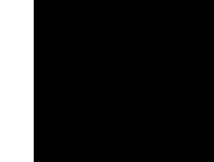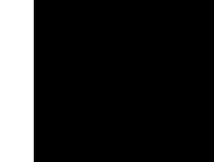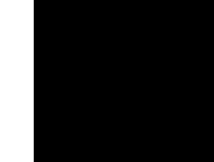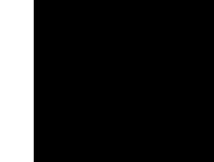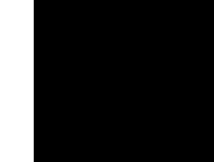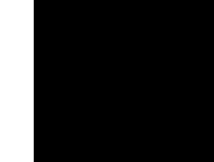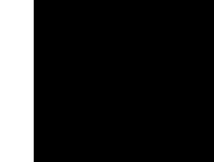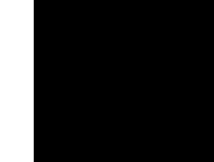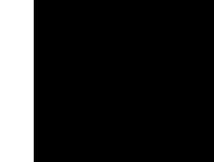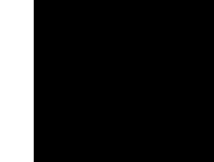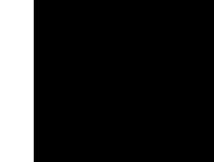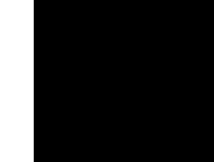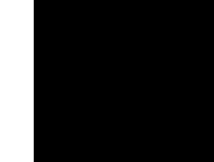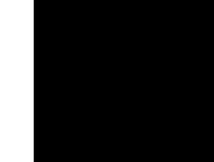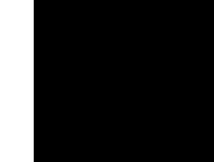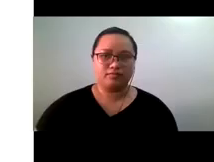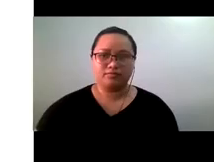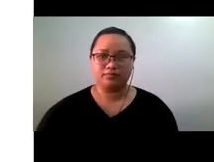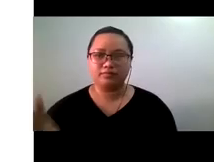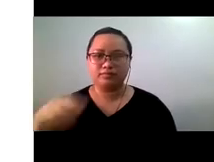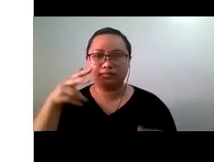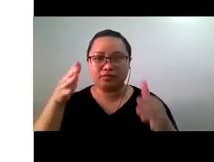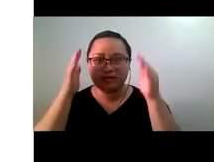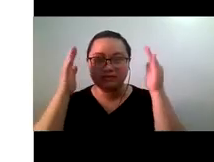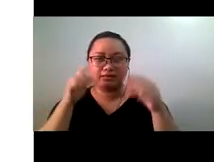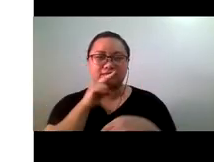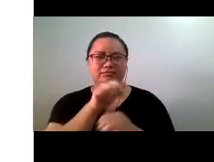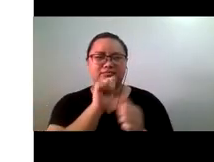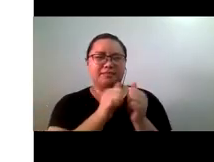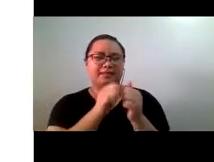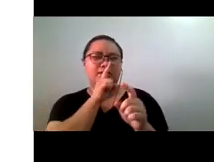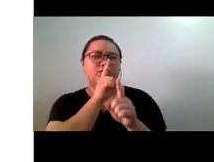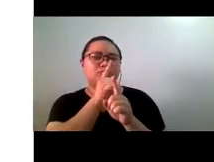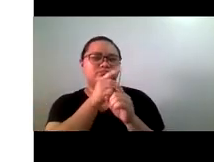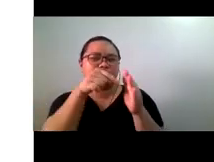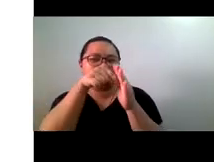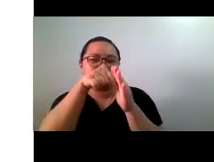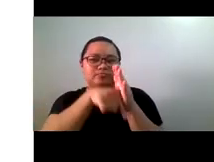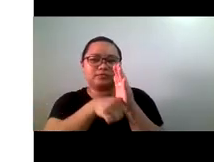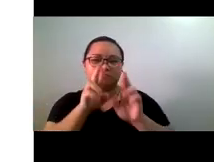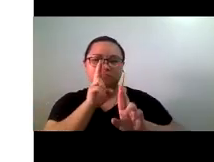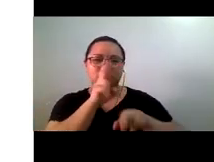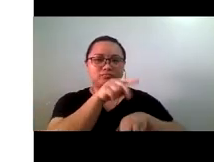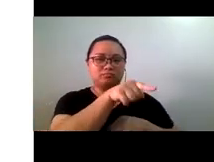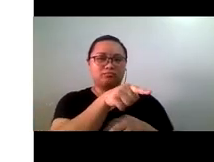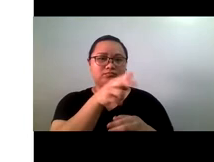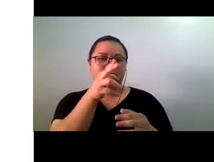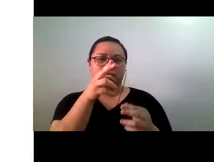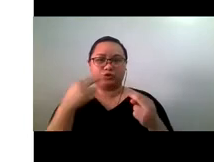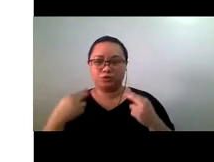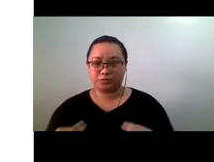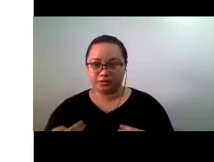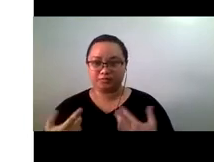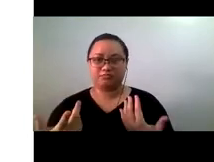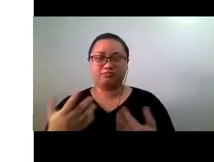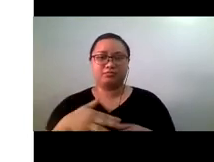respect. You know, when we do sensitivity training among our staff, among our students, the underlying